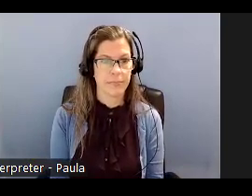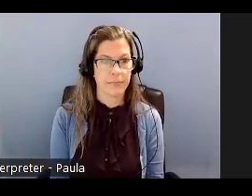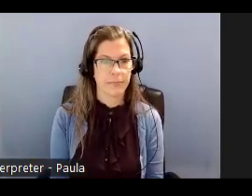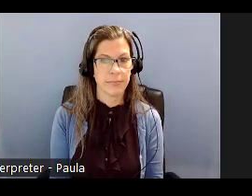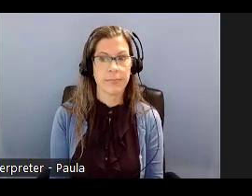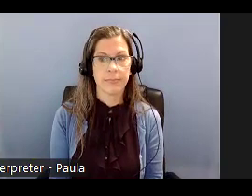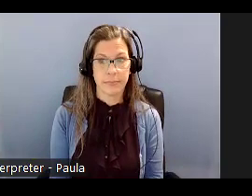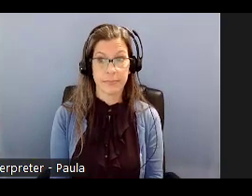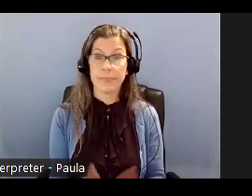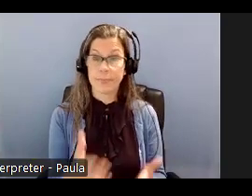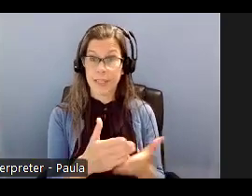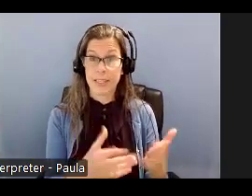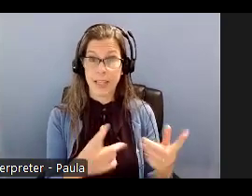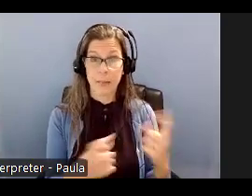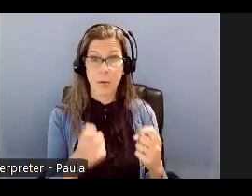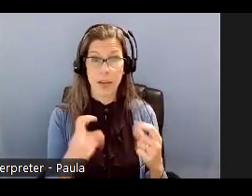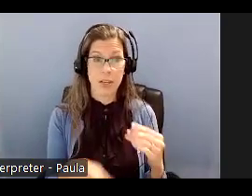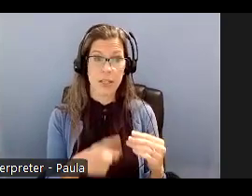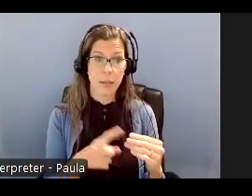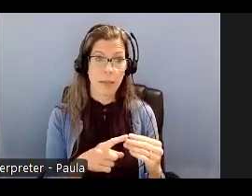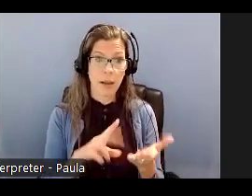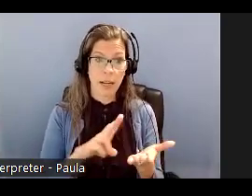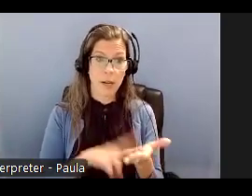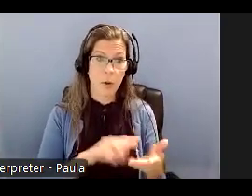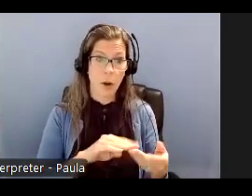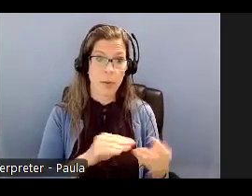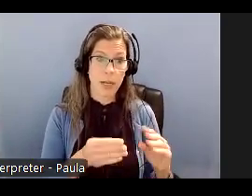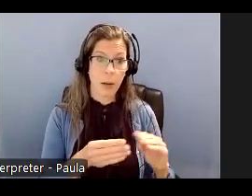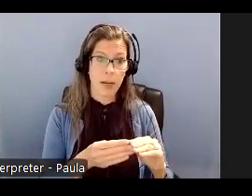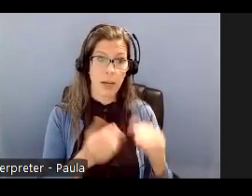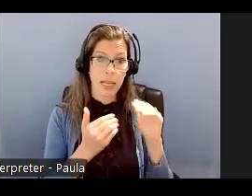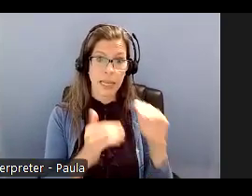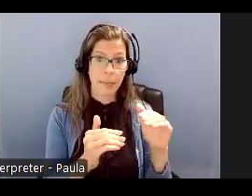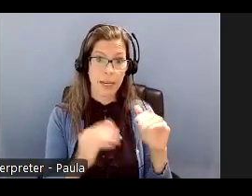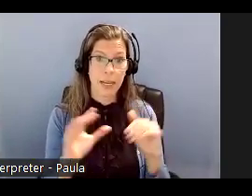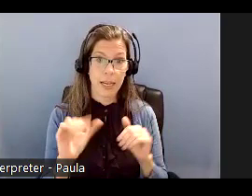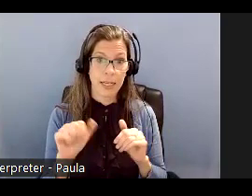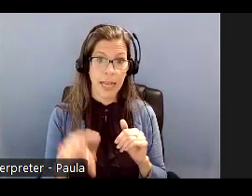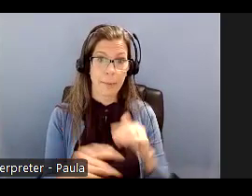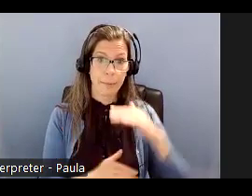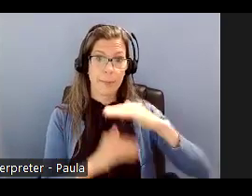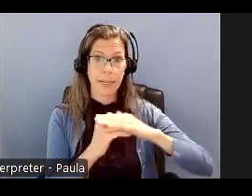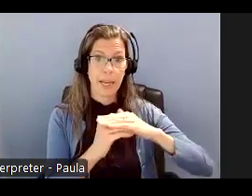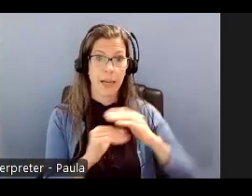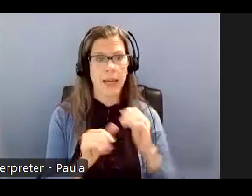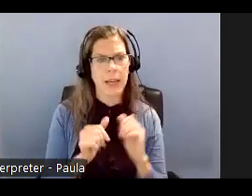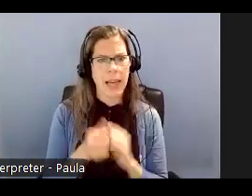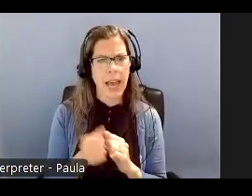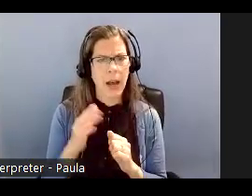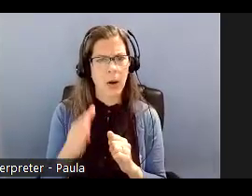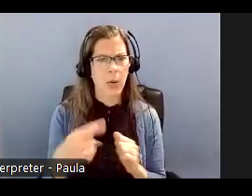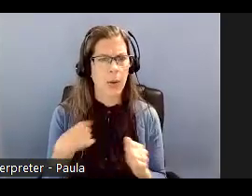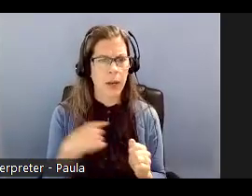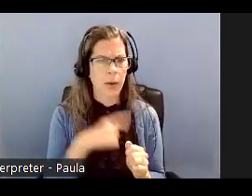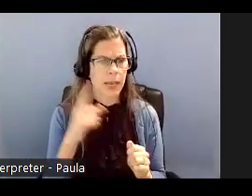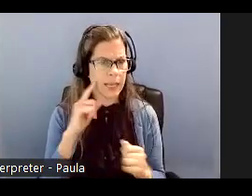Okay, and we have some questions coming in about these enrollment numbers. It isn't a limited enrollment cap. How will folks be notified when the cap has